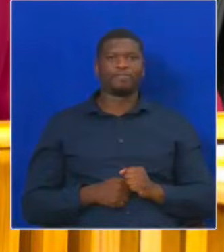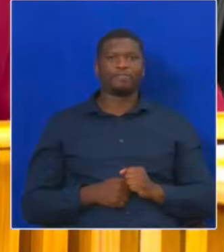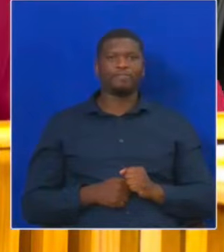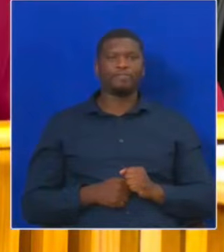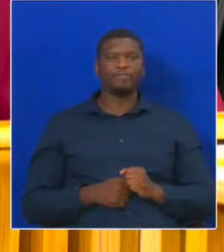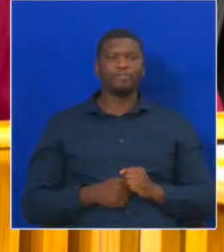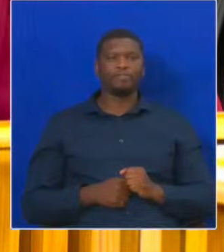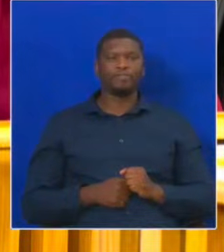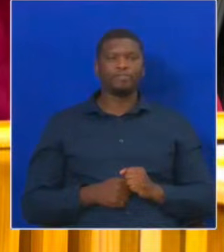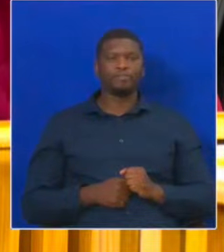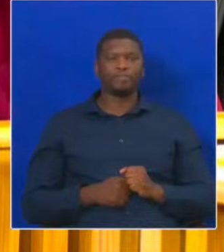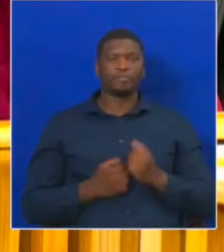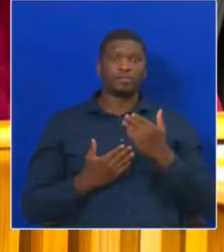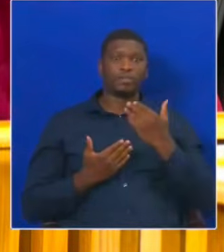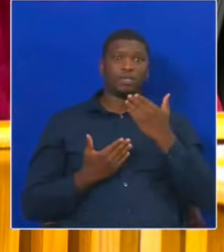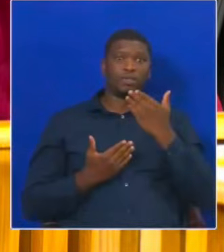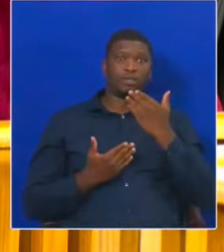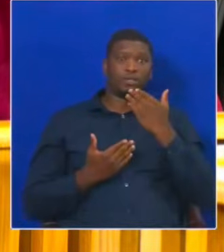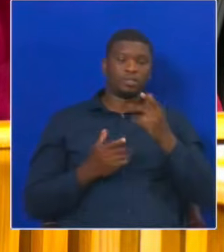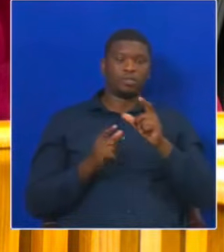Commissioner.